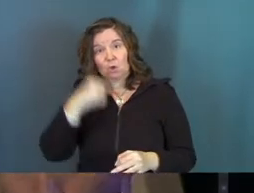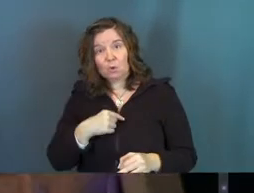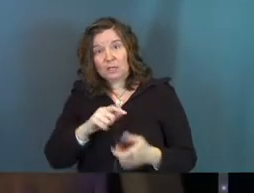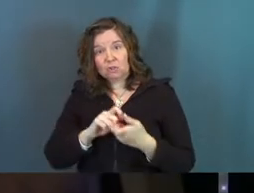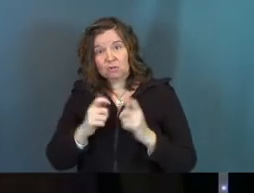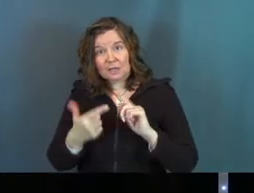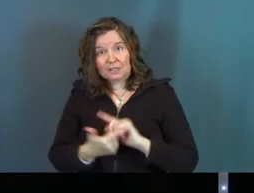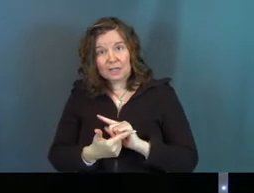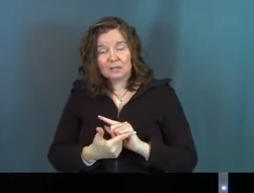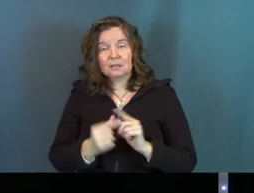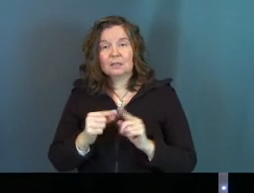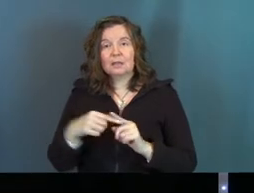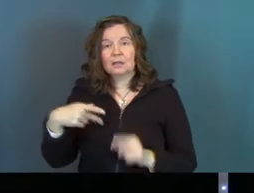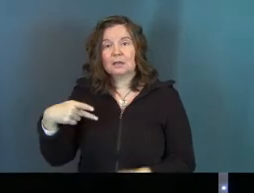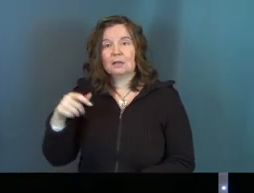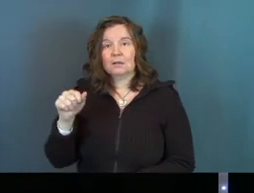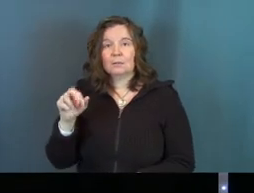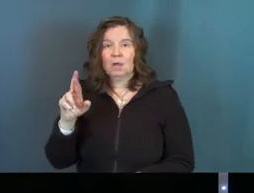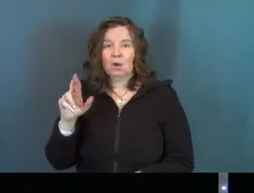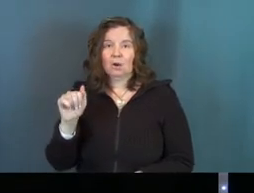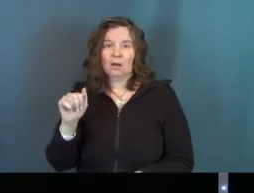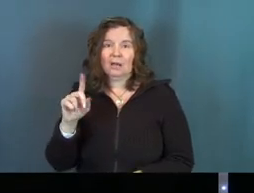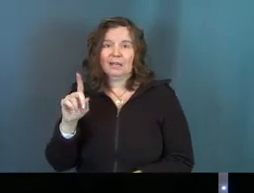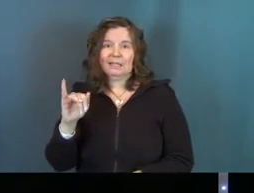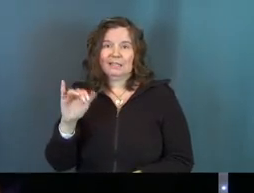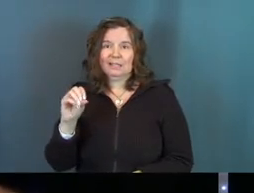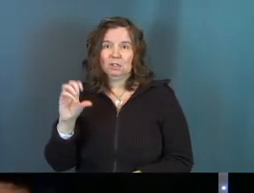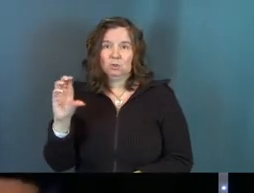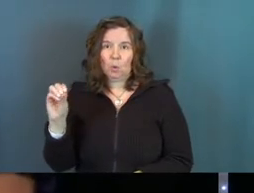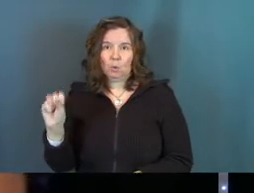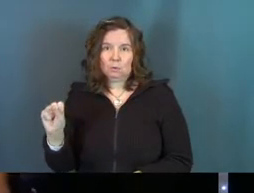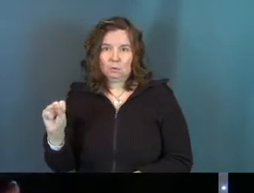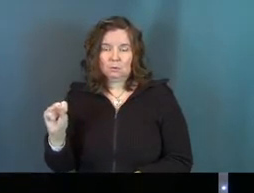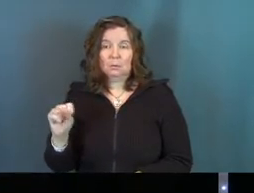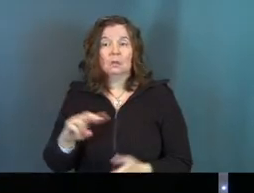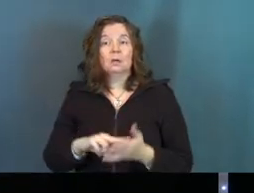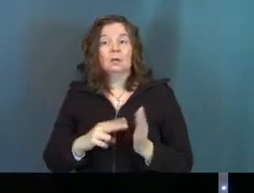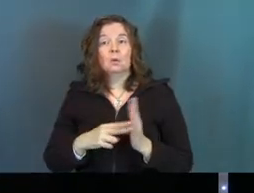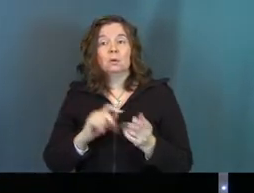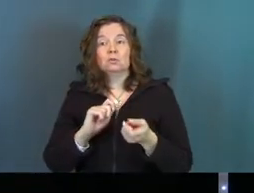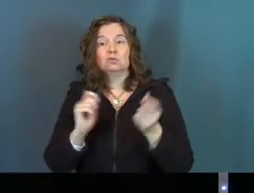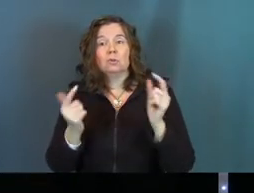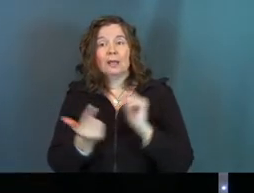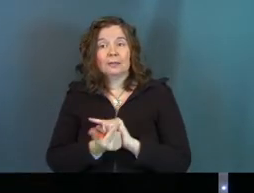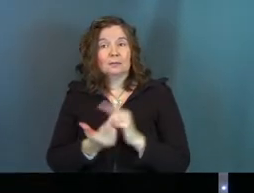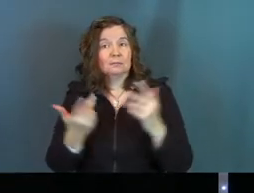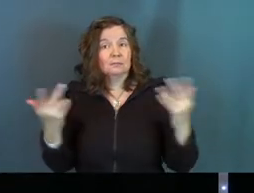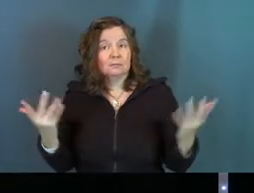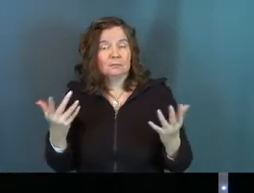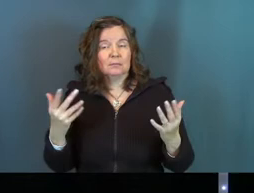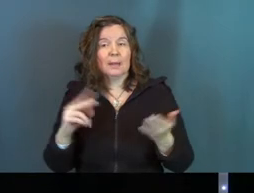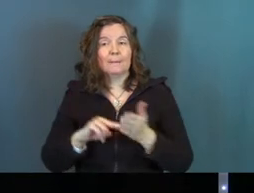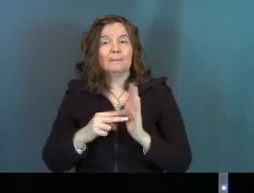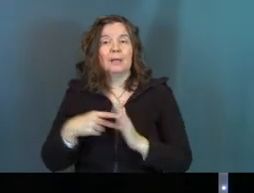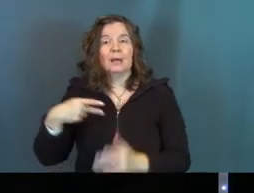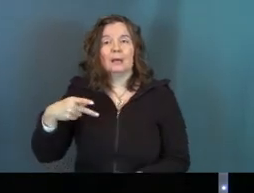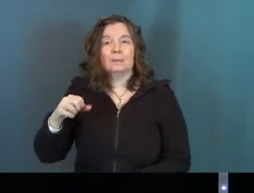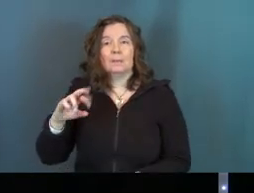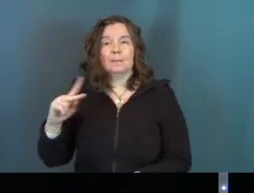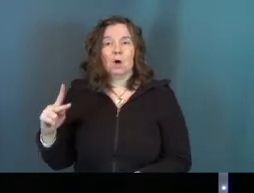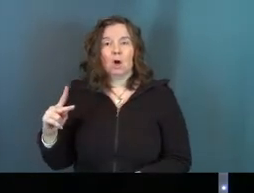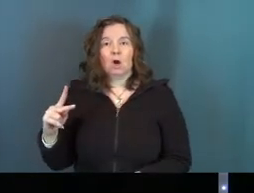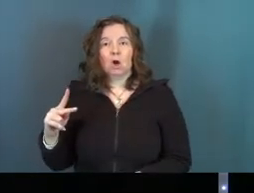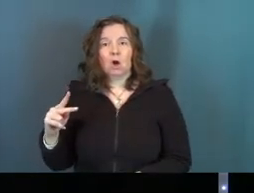translation of the word, and it is paradisos, okay? Paradisos. And what this translates to is a park or